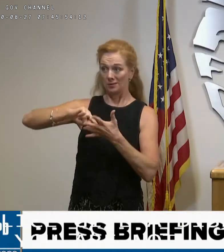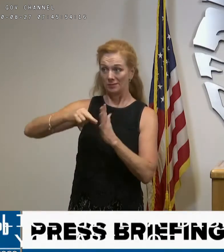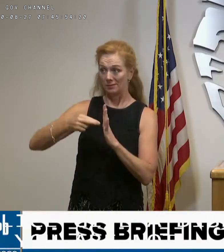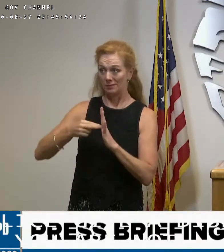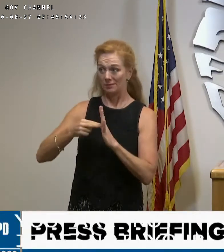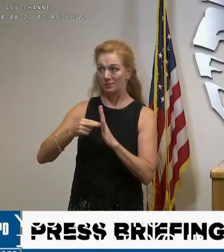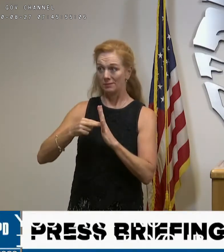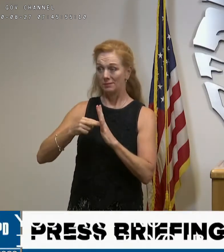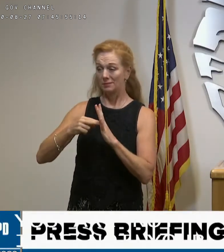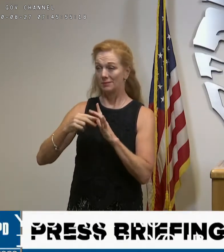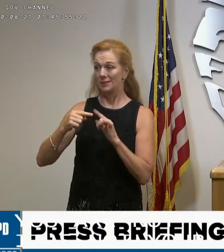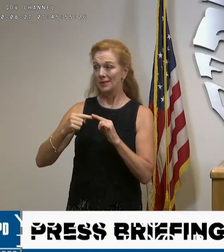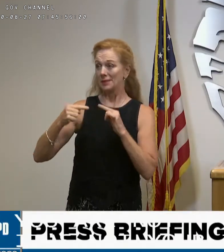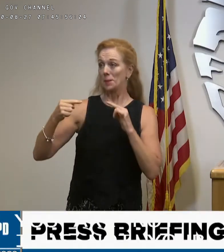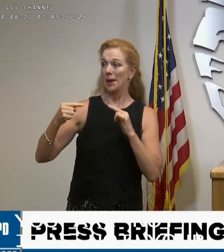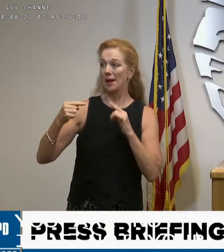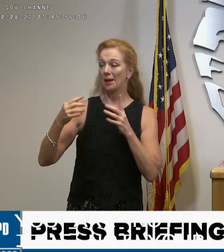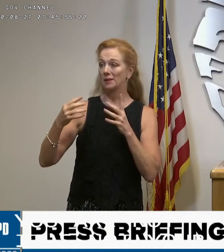not your intent to